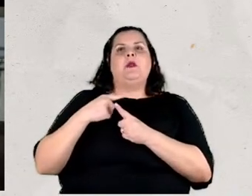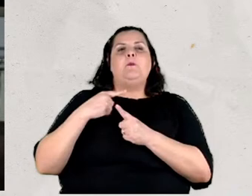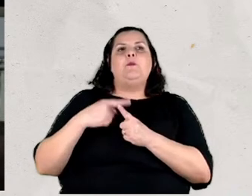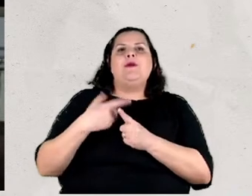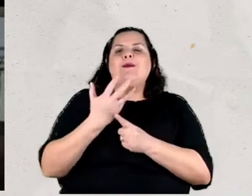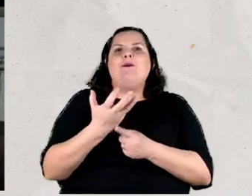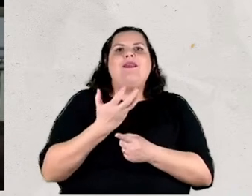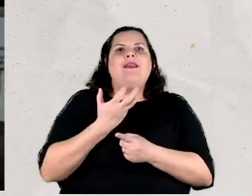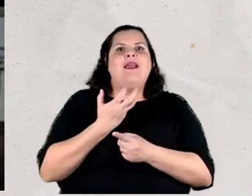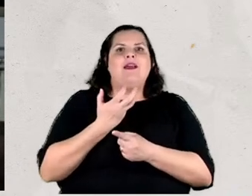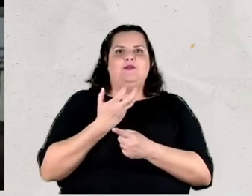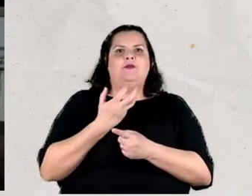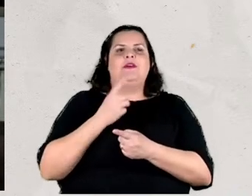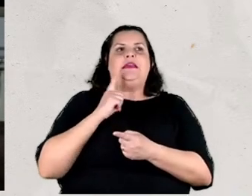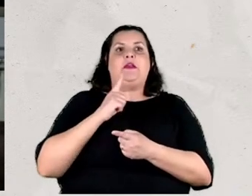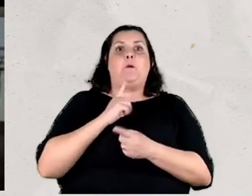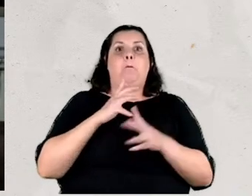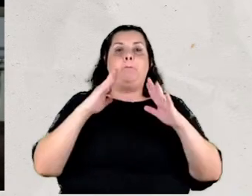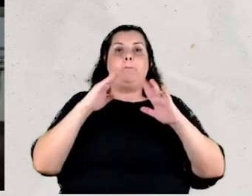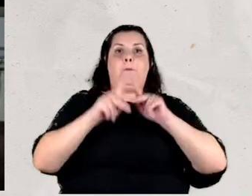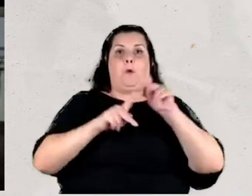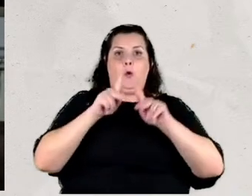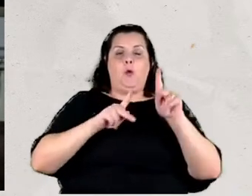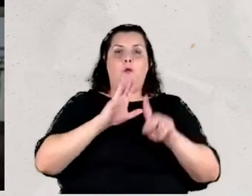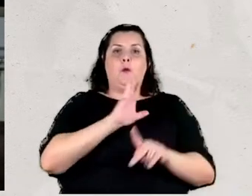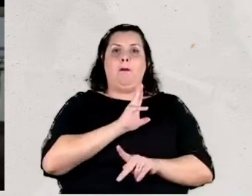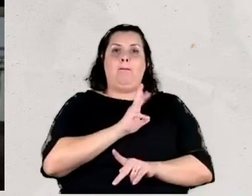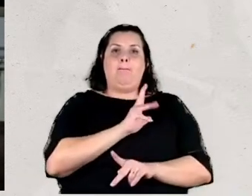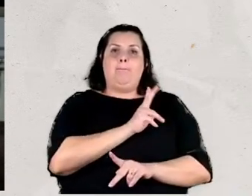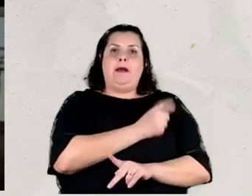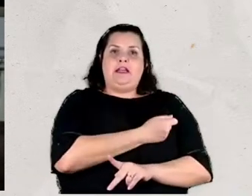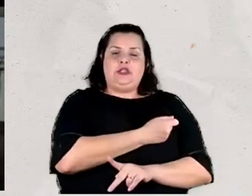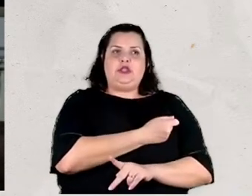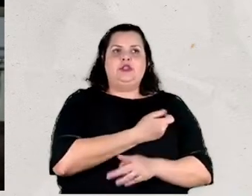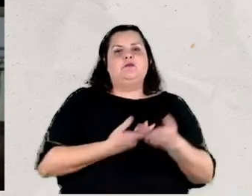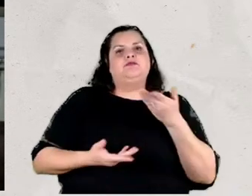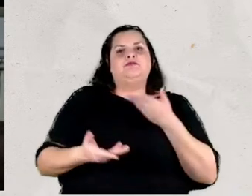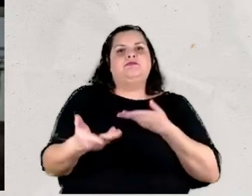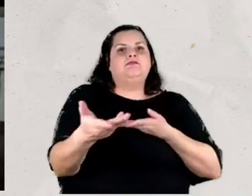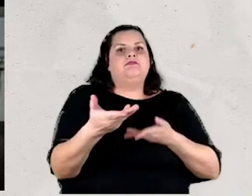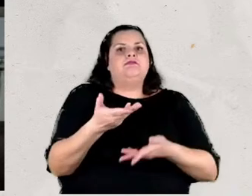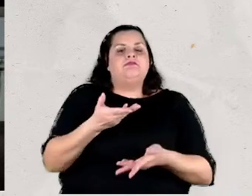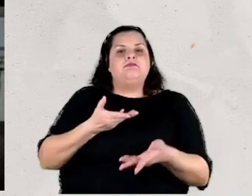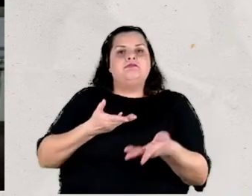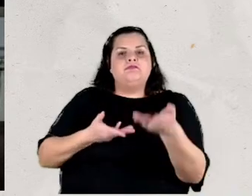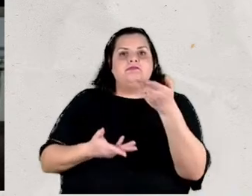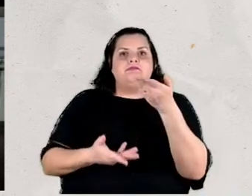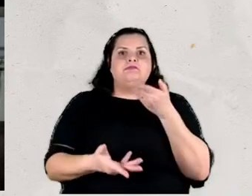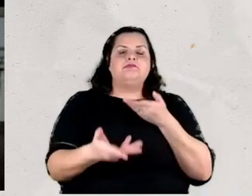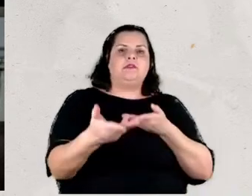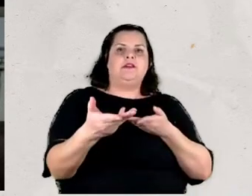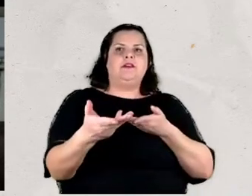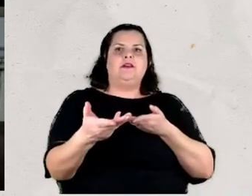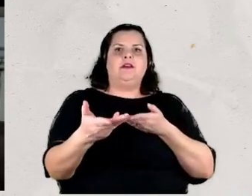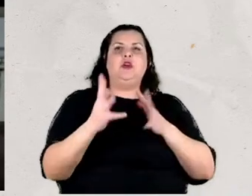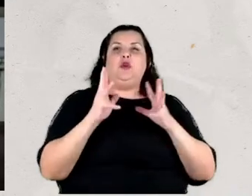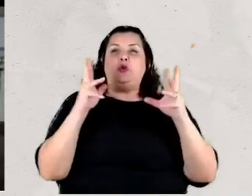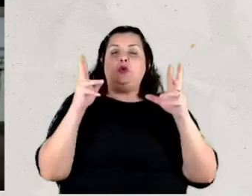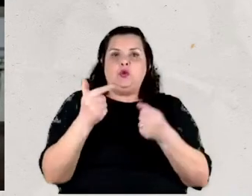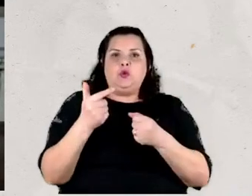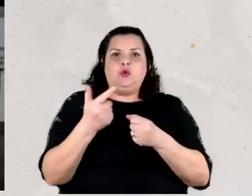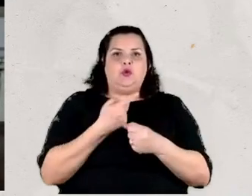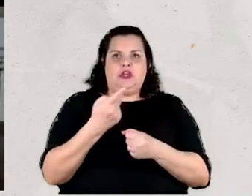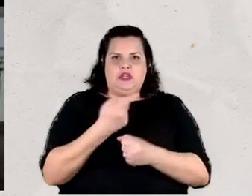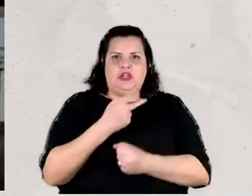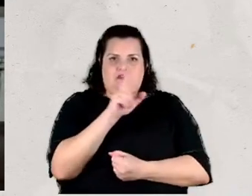responsible for the refugee problem of 1948, or who's responsible for the collapse of the Oslo process. We can't agree